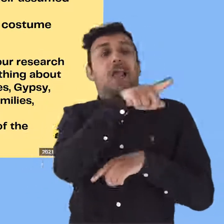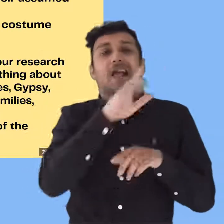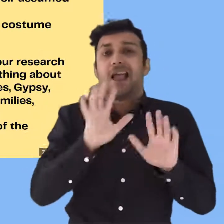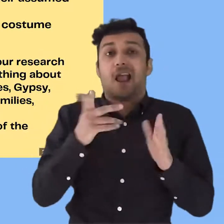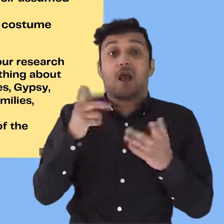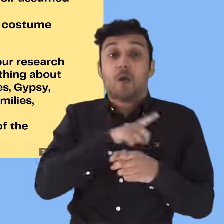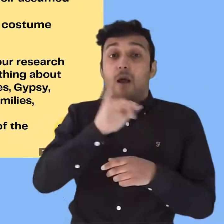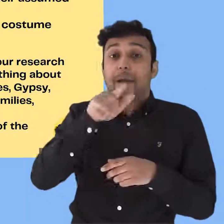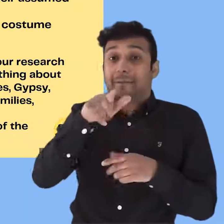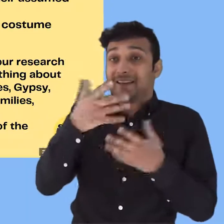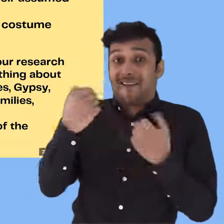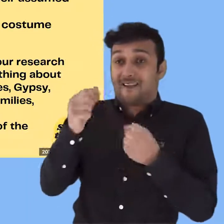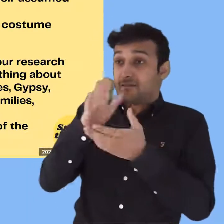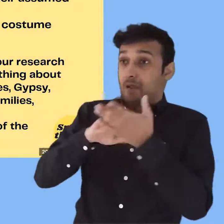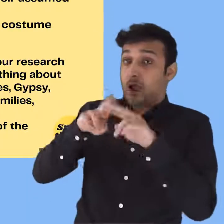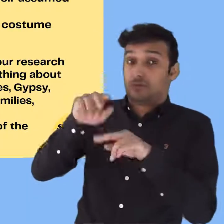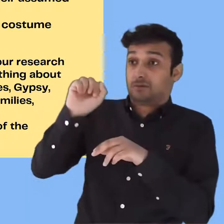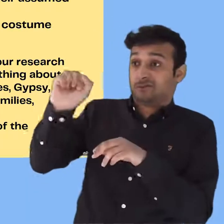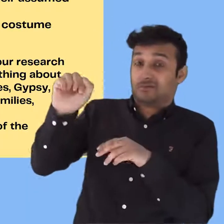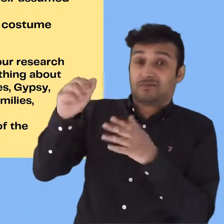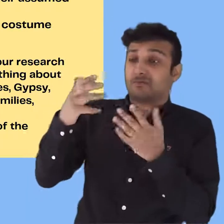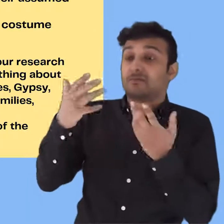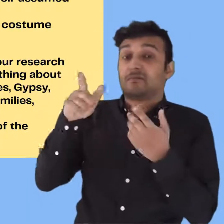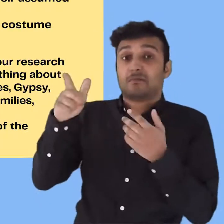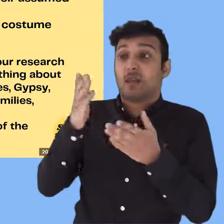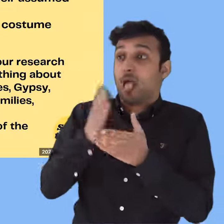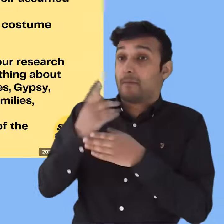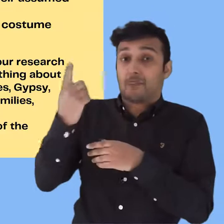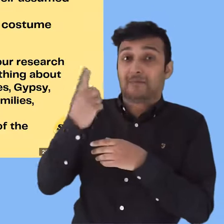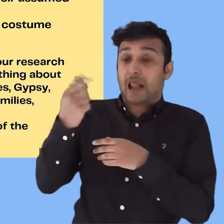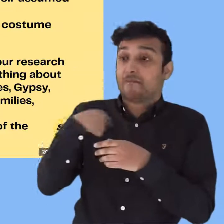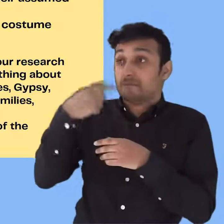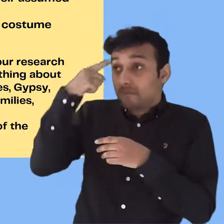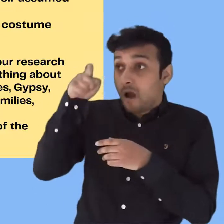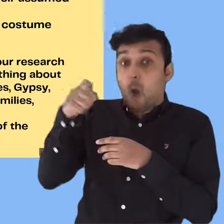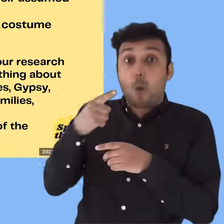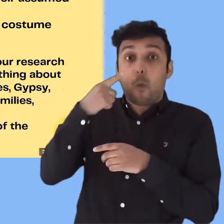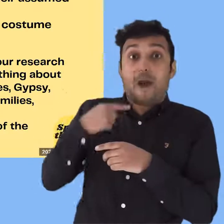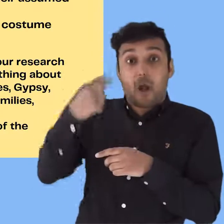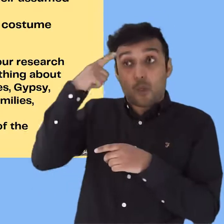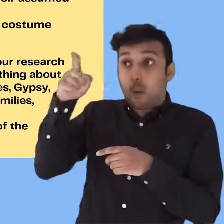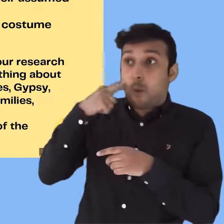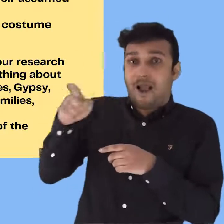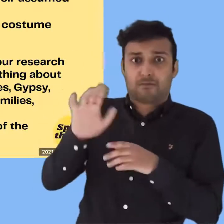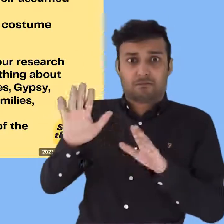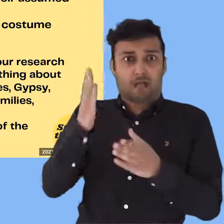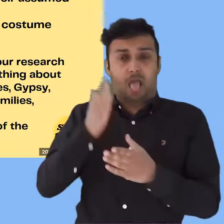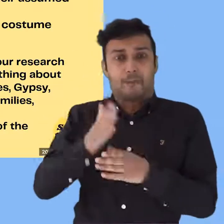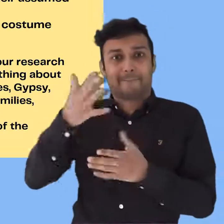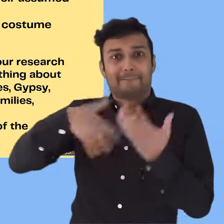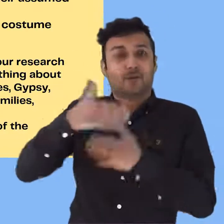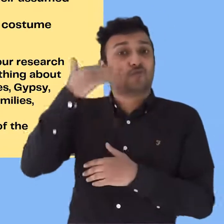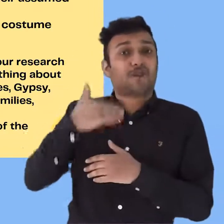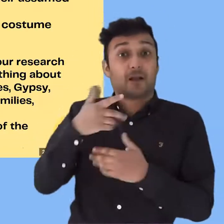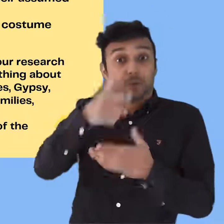but they're actually mixed race, and you don't know that actually that part of their cultural heritage is really important to them.